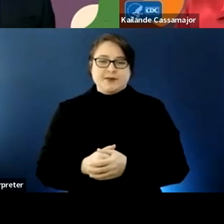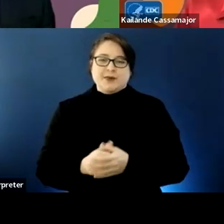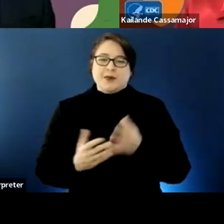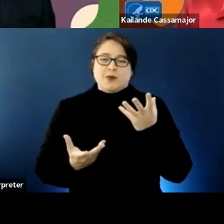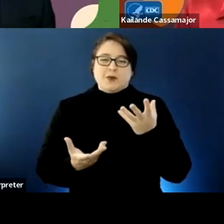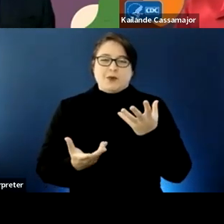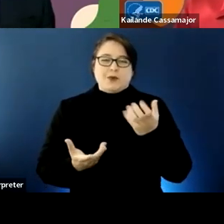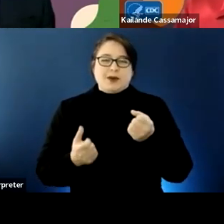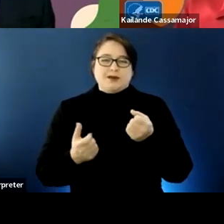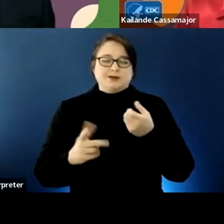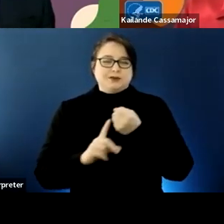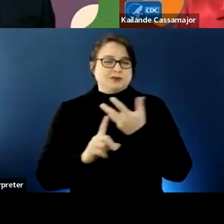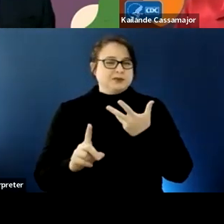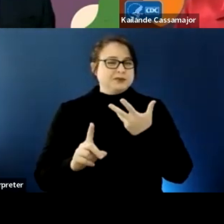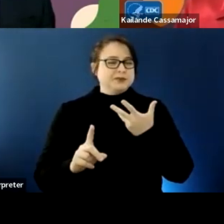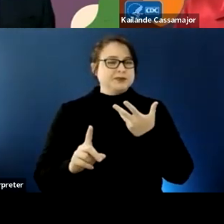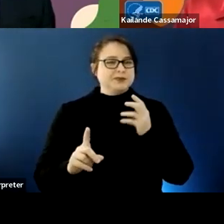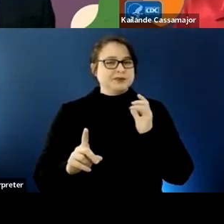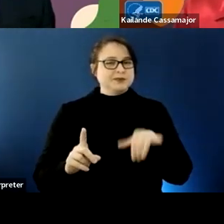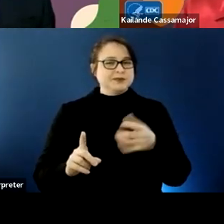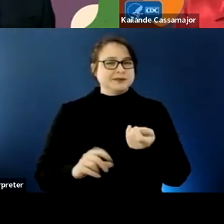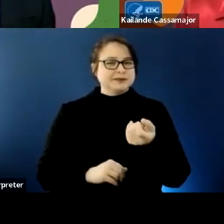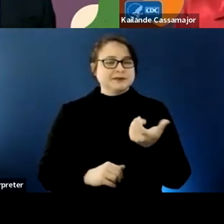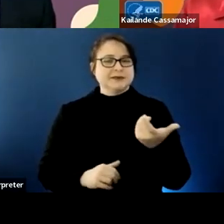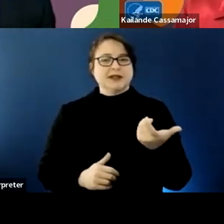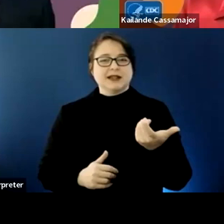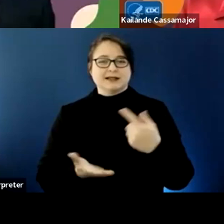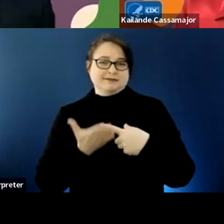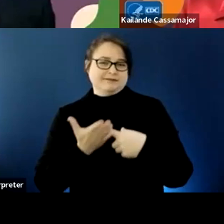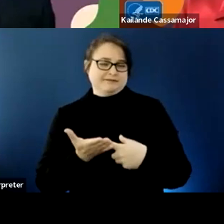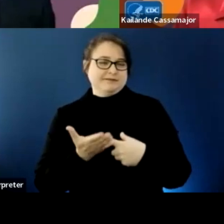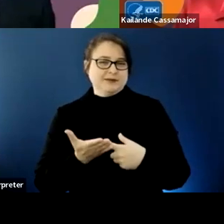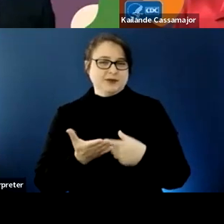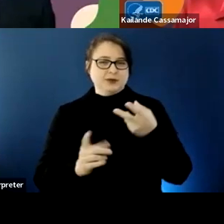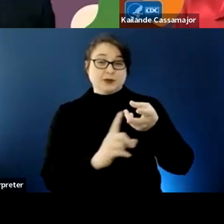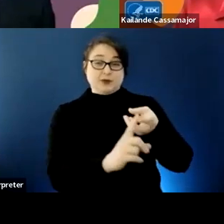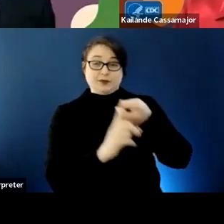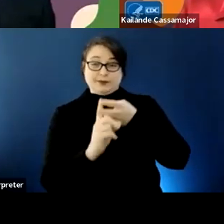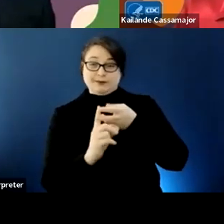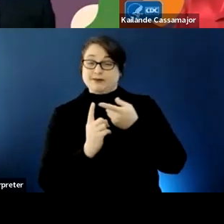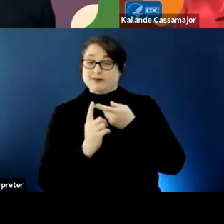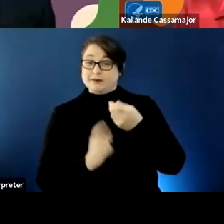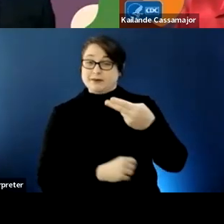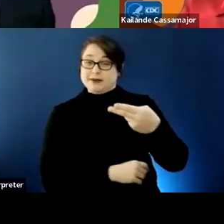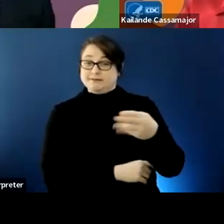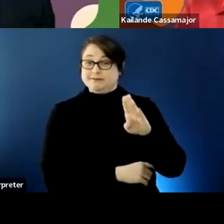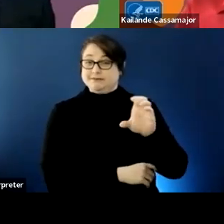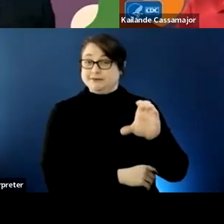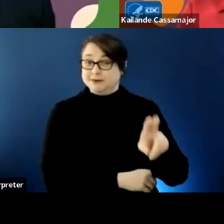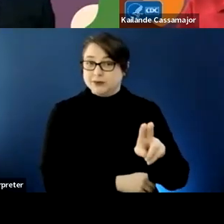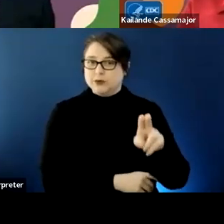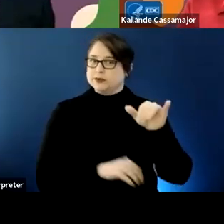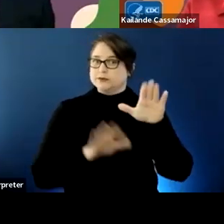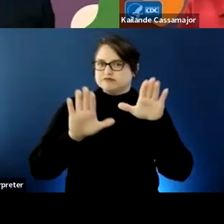that and talk about recruitment from HBCUs, which is great. We know we've done the recruitment,